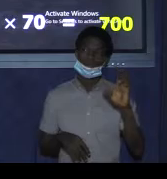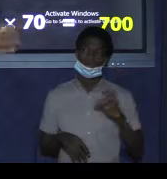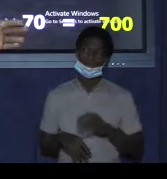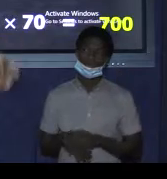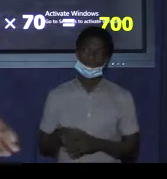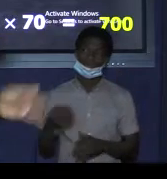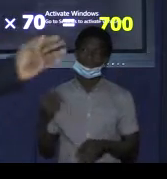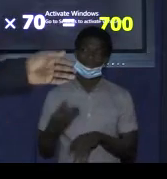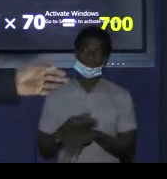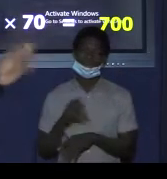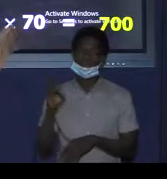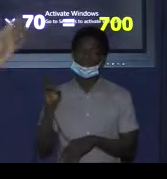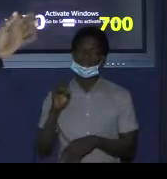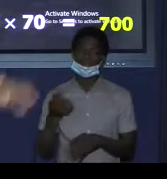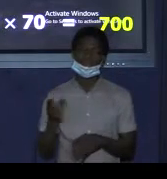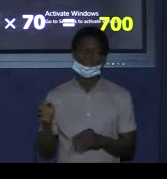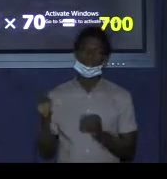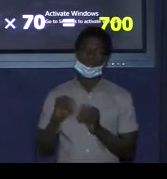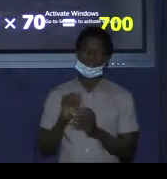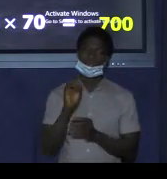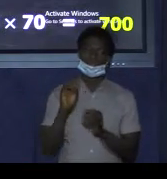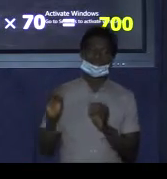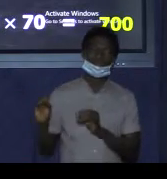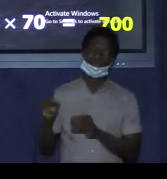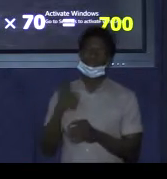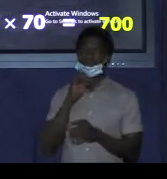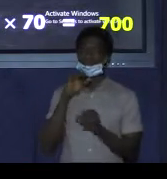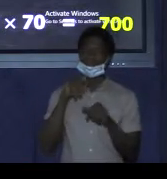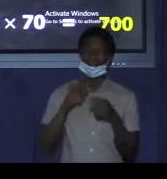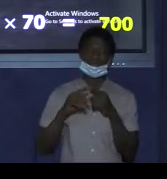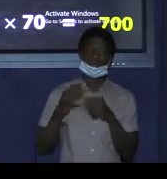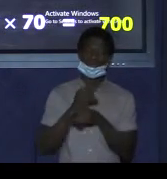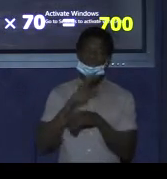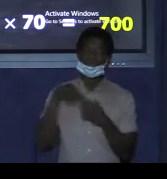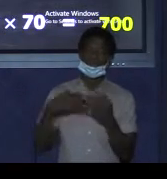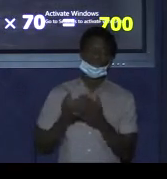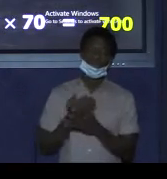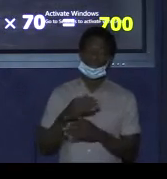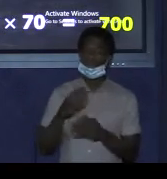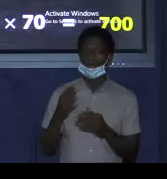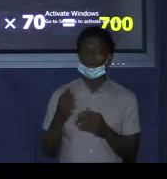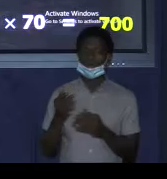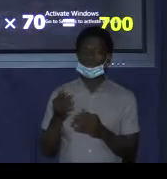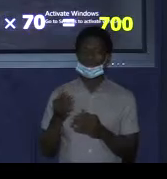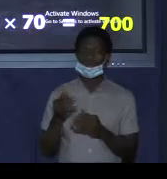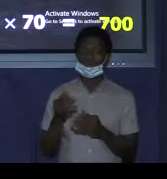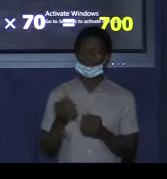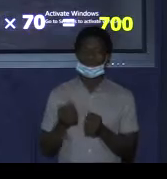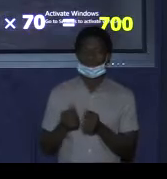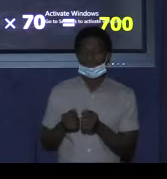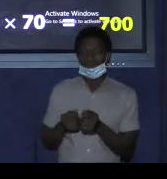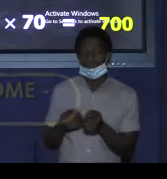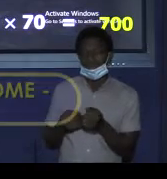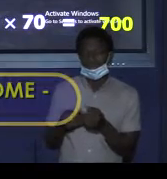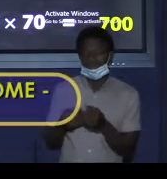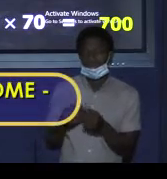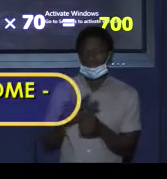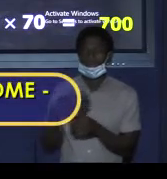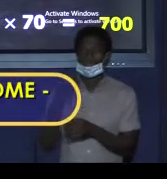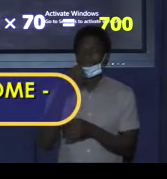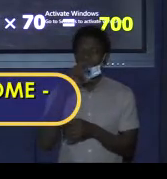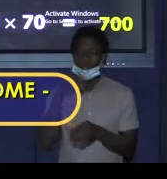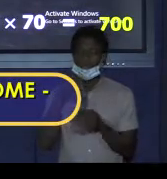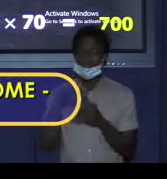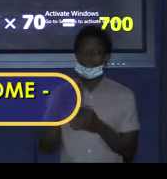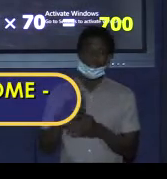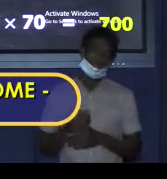700. 1 times 7 is 7. Then you add the 2 zeros. Were you able to get all, my friend? Almost there. Well, you're getting closer.